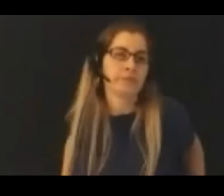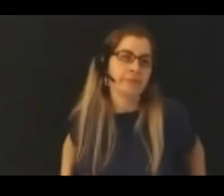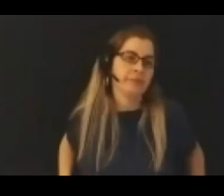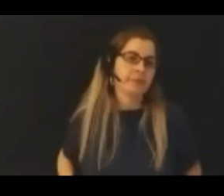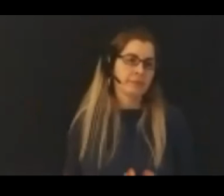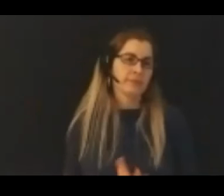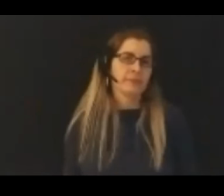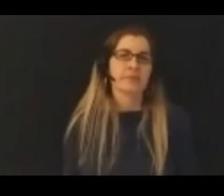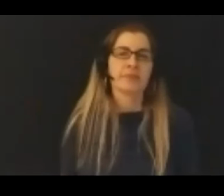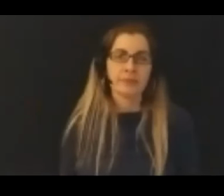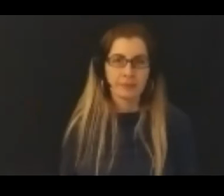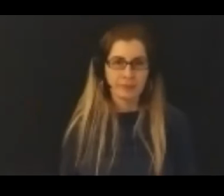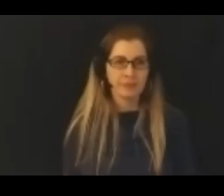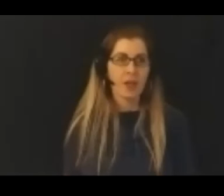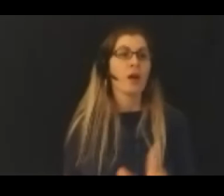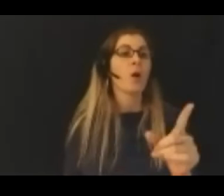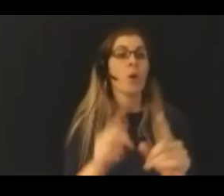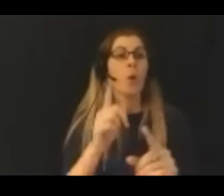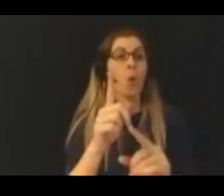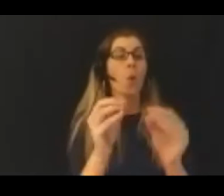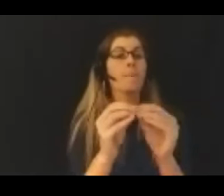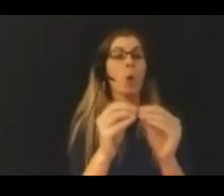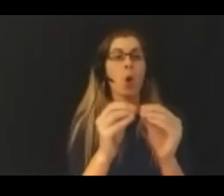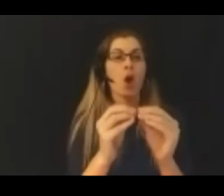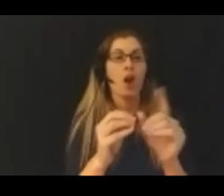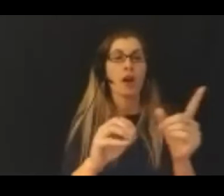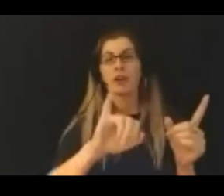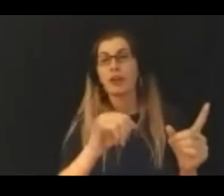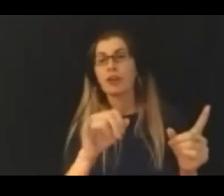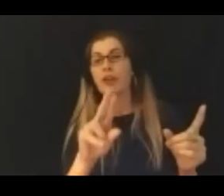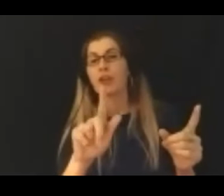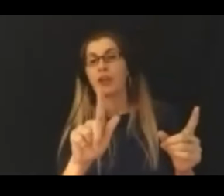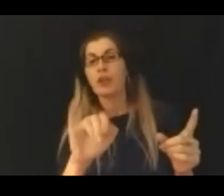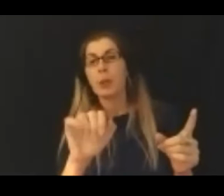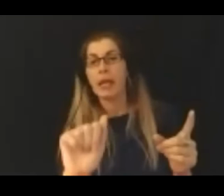Sorry. Oh, one more thing. I'm sorry, Julia. I was just going to mention that